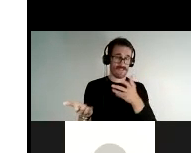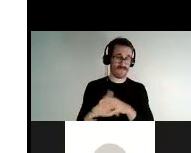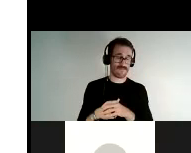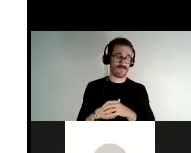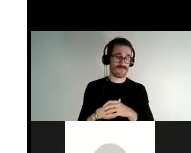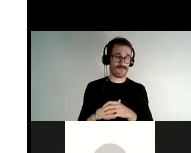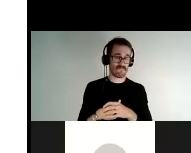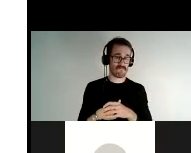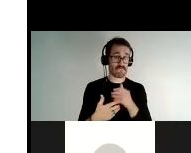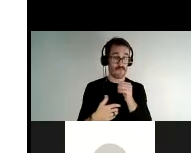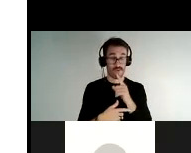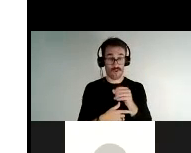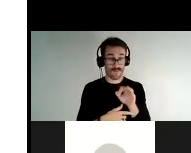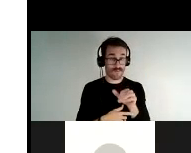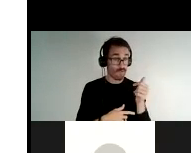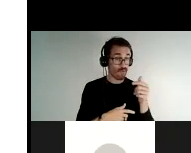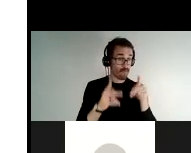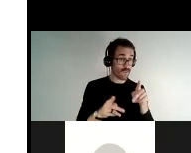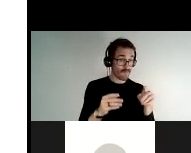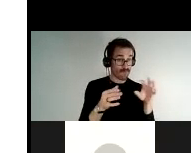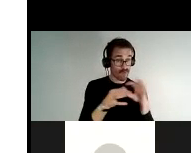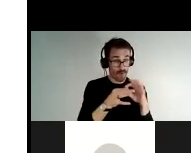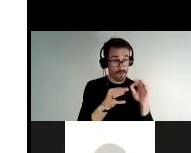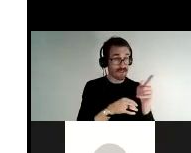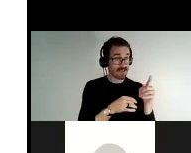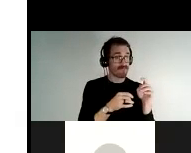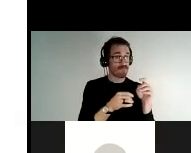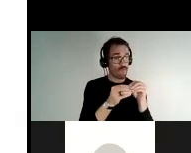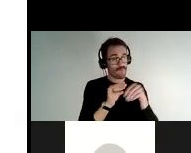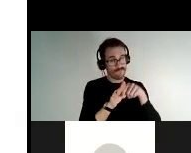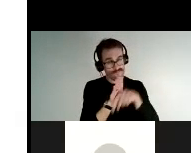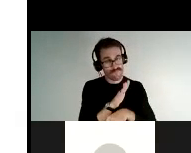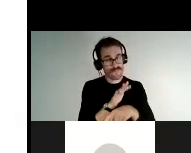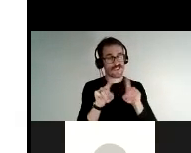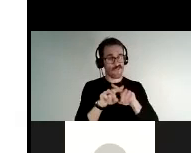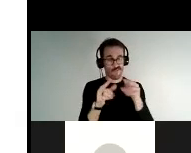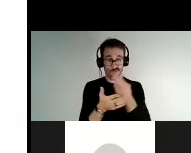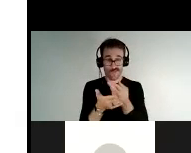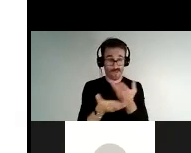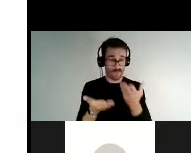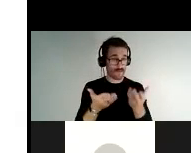comment, maybe Christine or Heather, a little further on the resource issue.